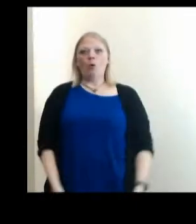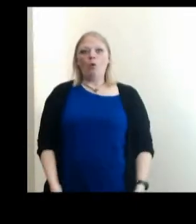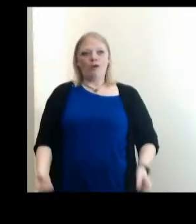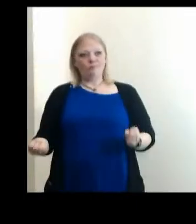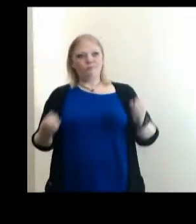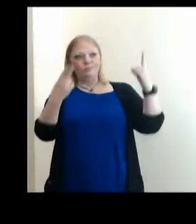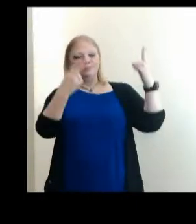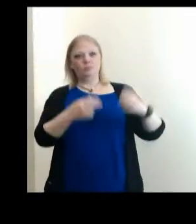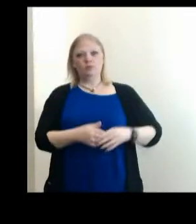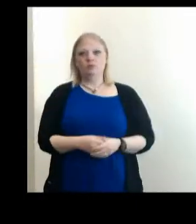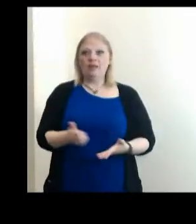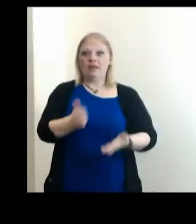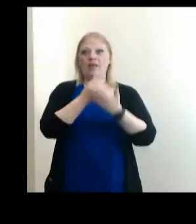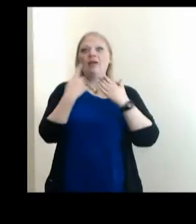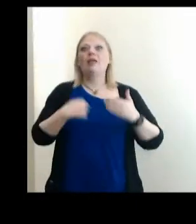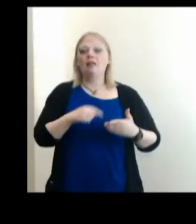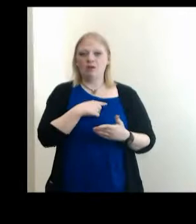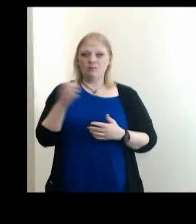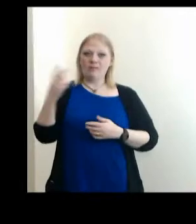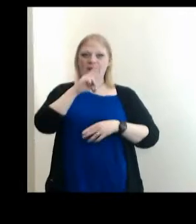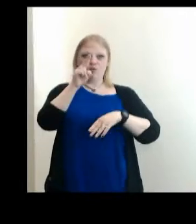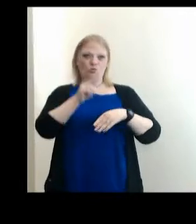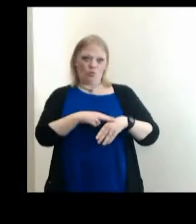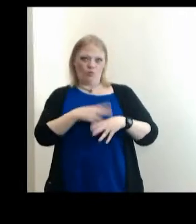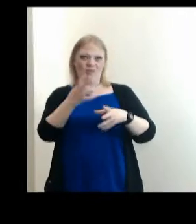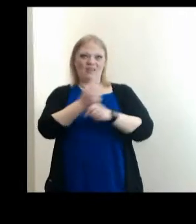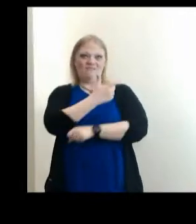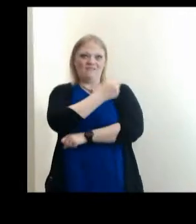outside. Help us to get back to normal by getting